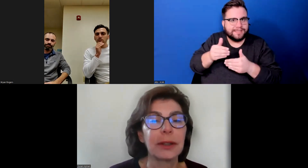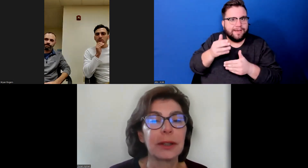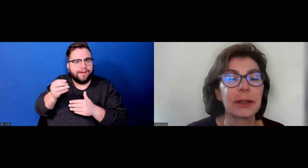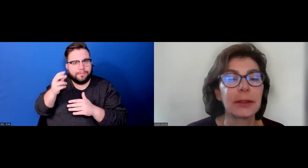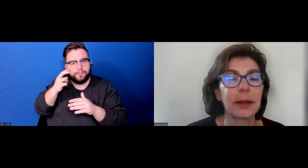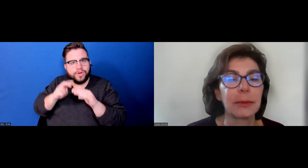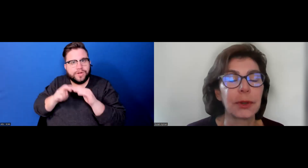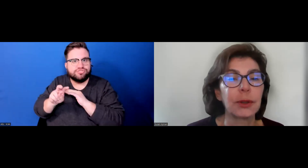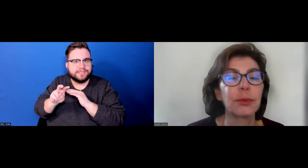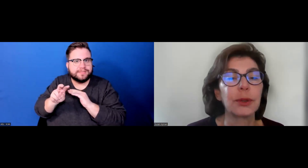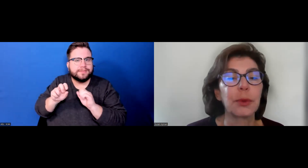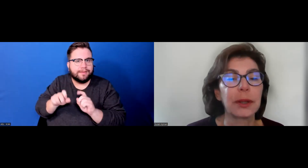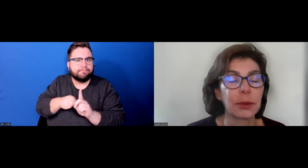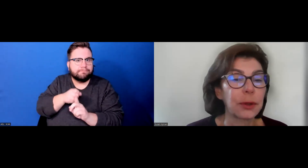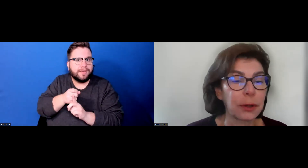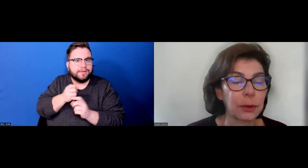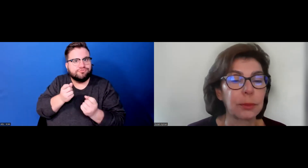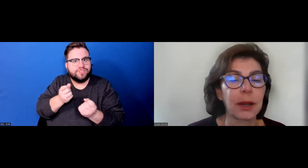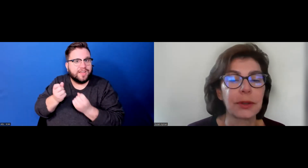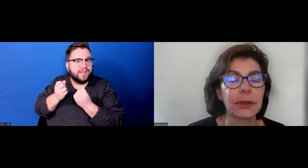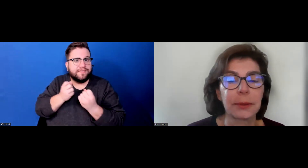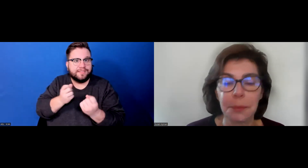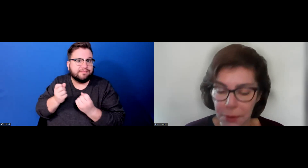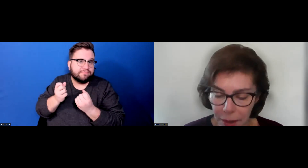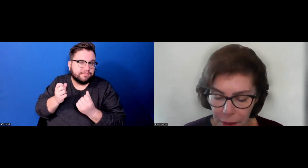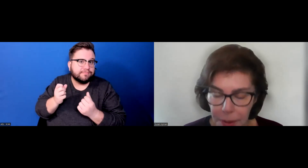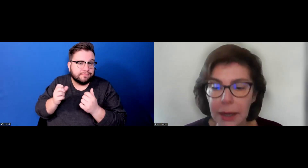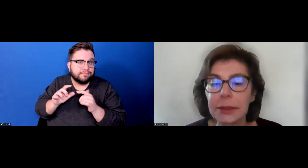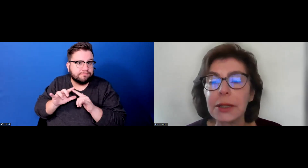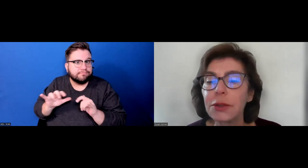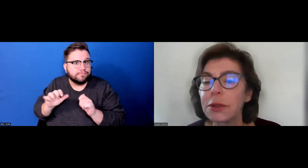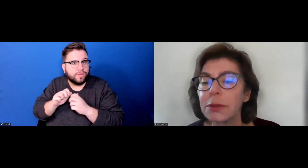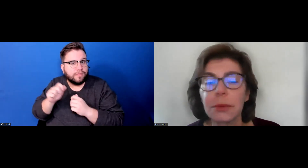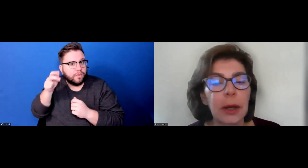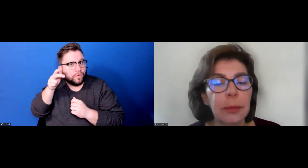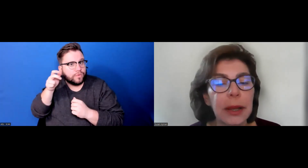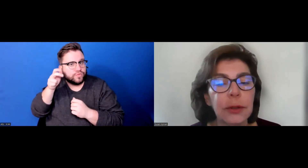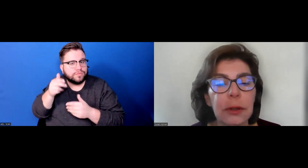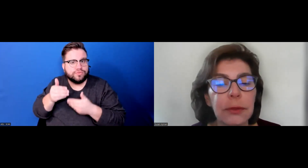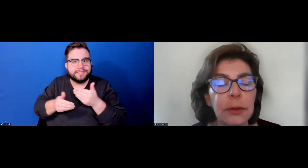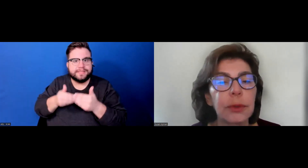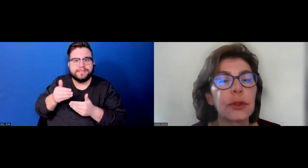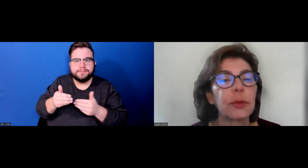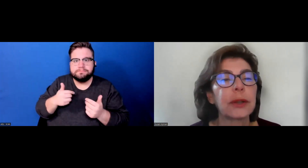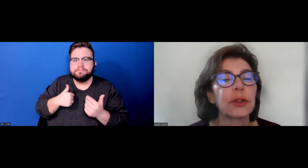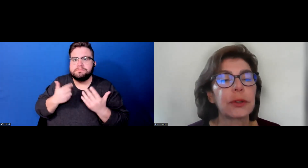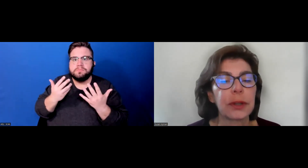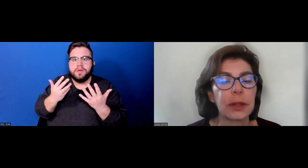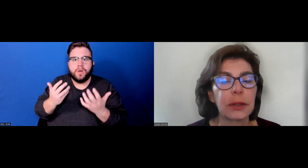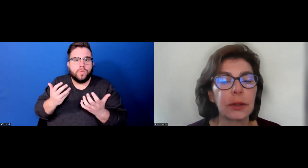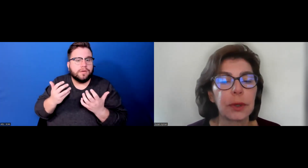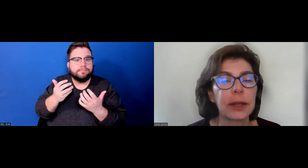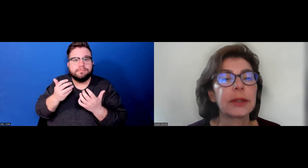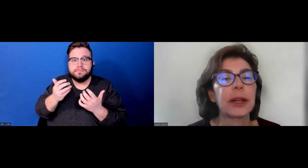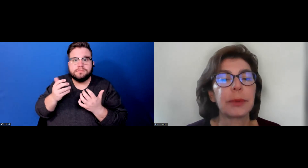driving in very real ways, and also auditory processing. I'd like to ask all of you to put your questions